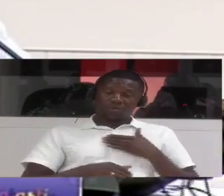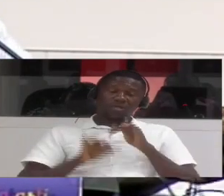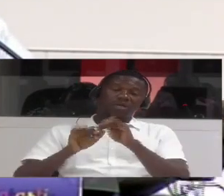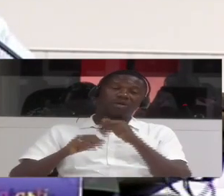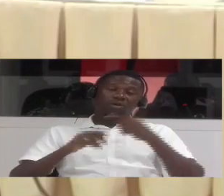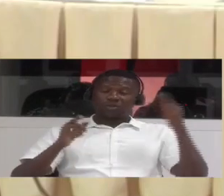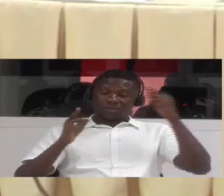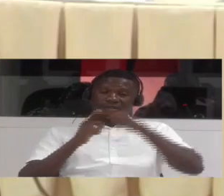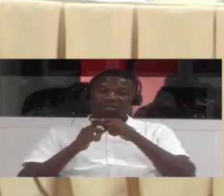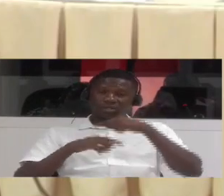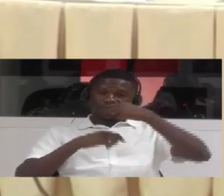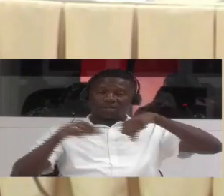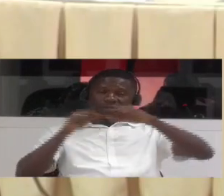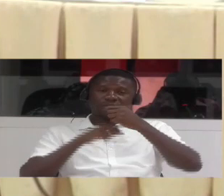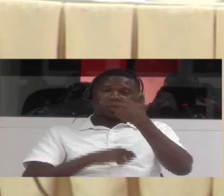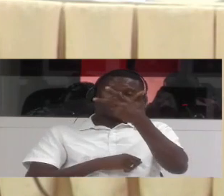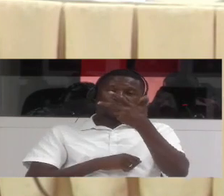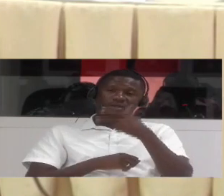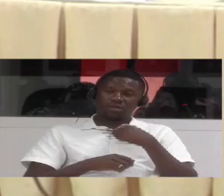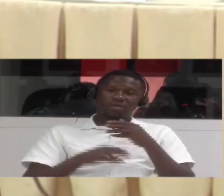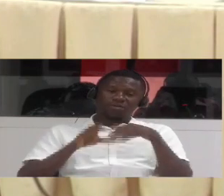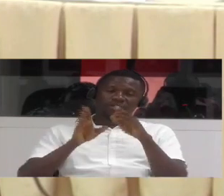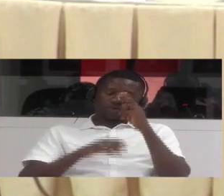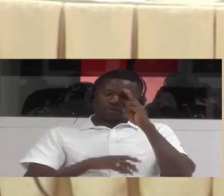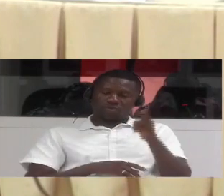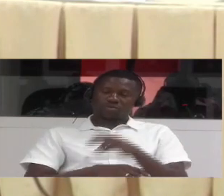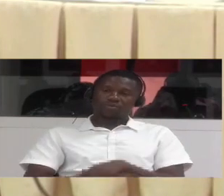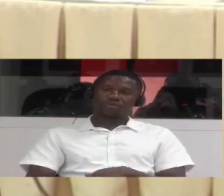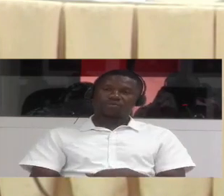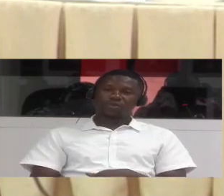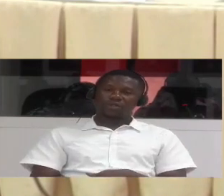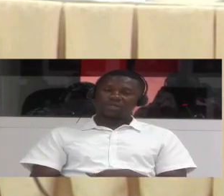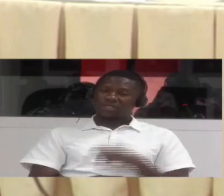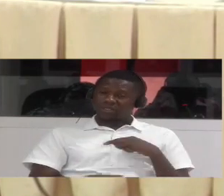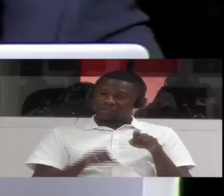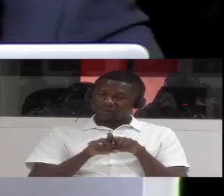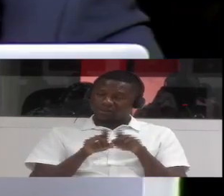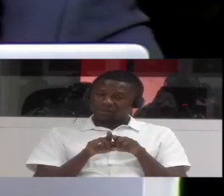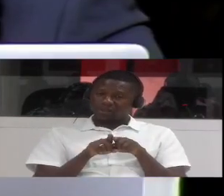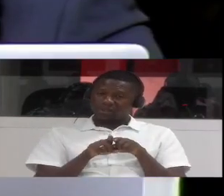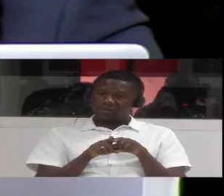released. Is that the same incident as the